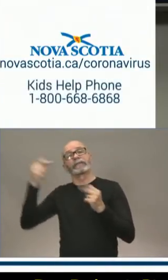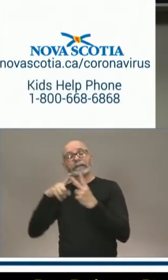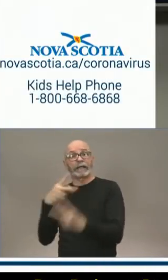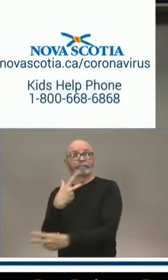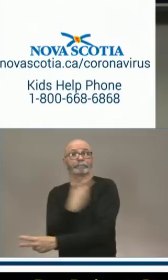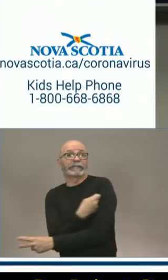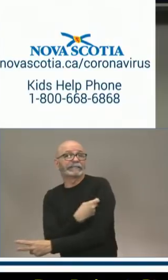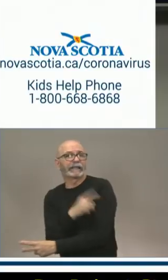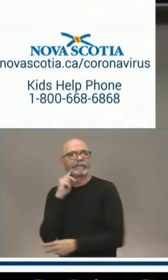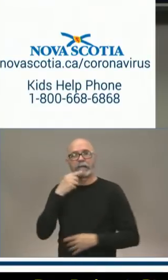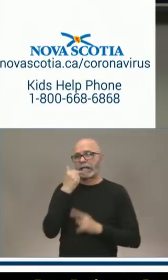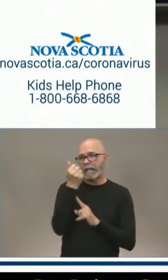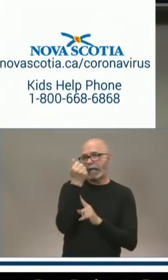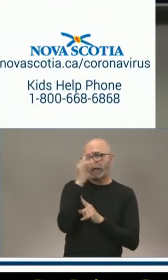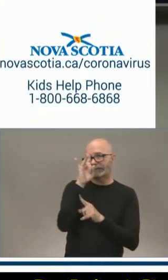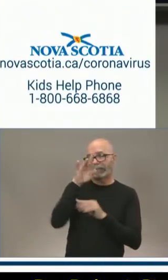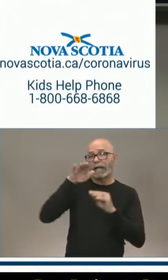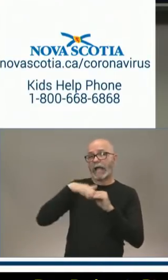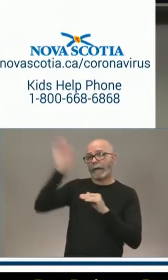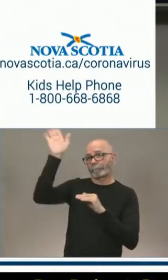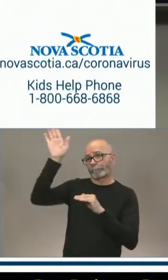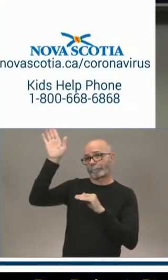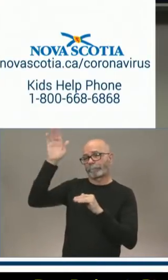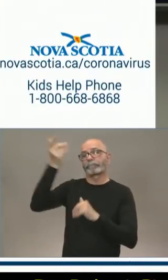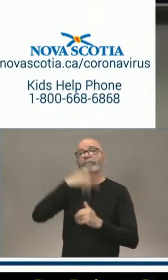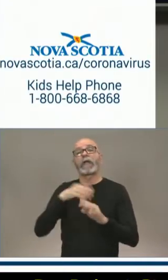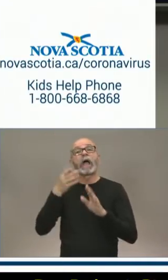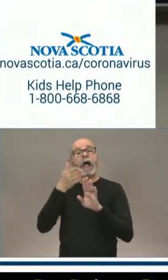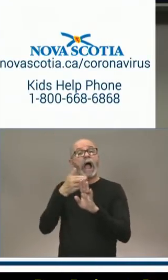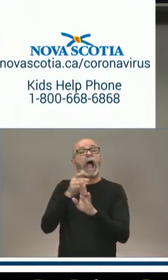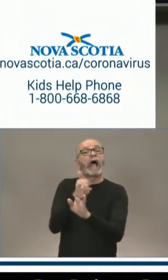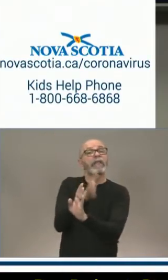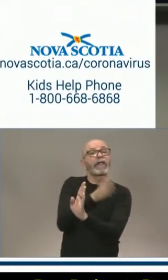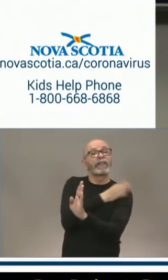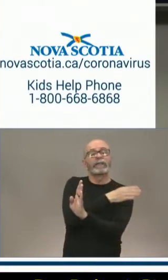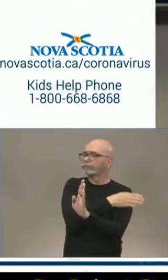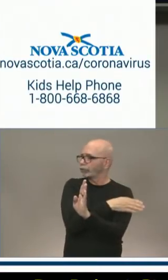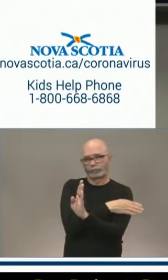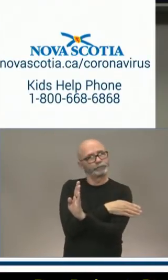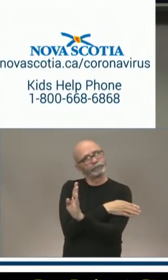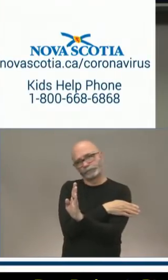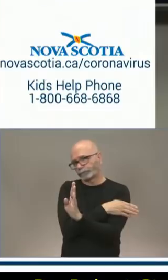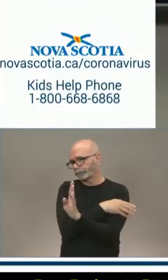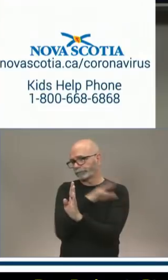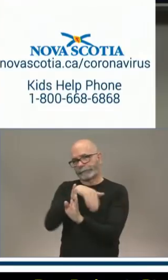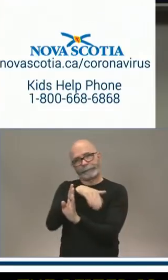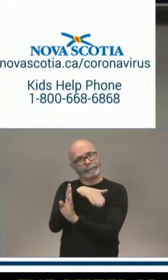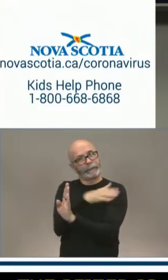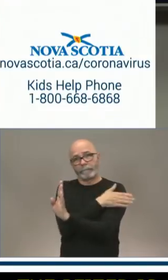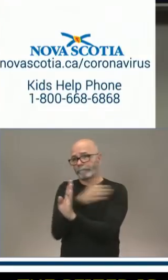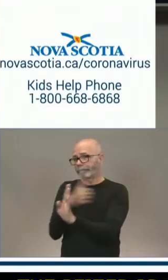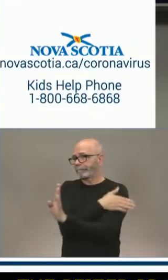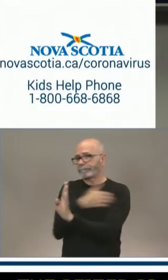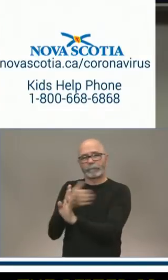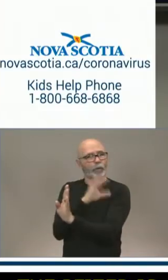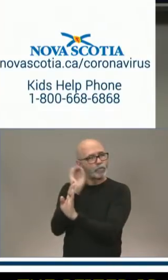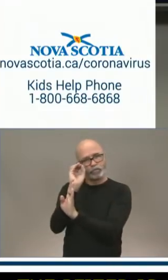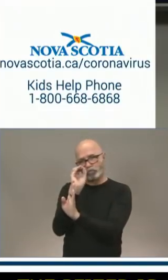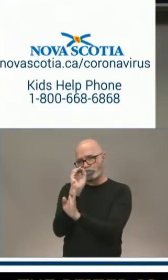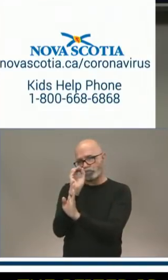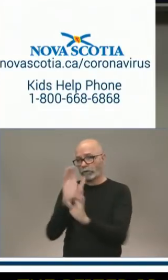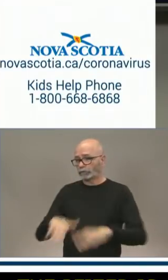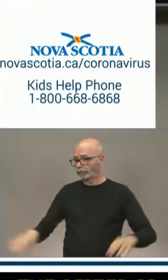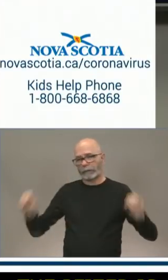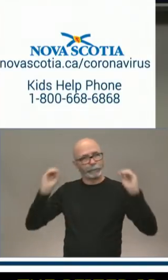time, we have no COVID-19 vaccines in globally for children